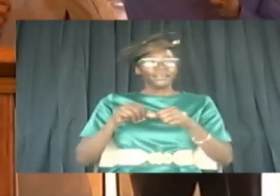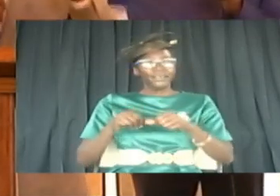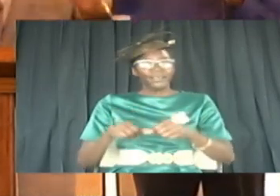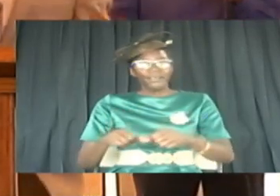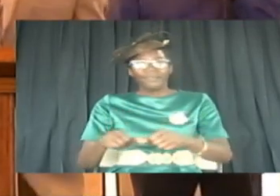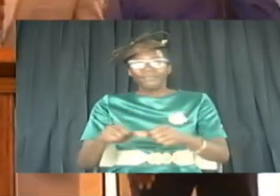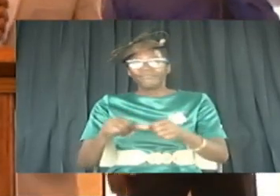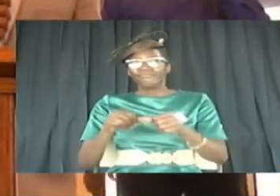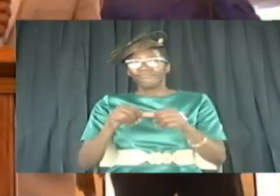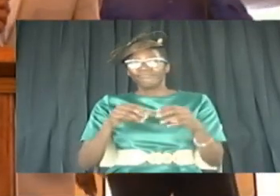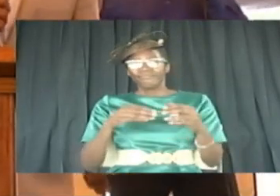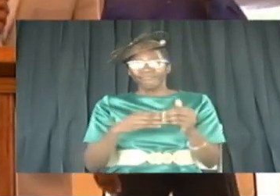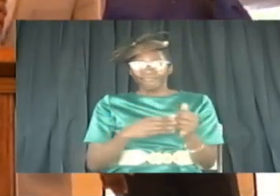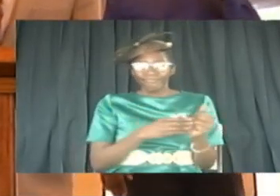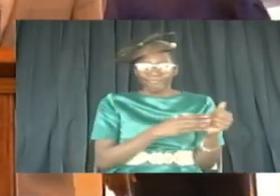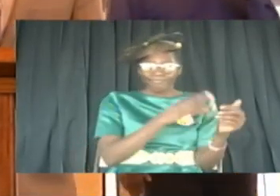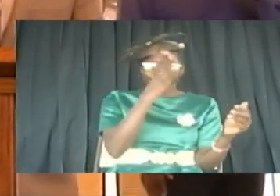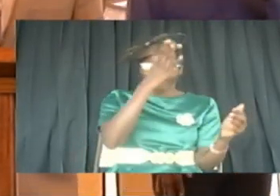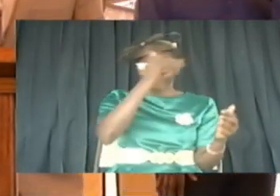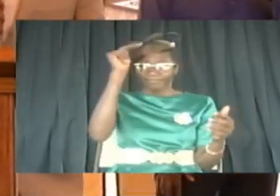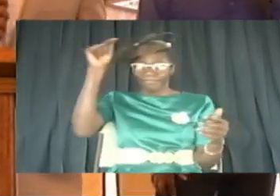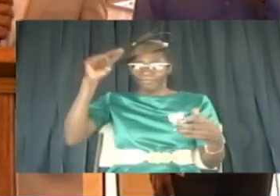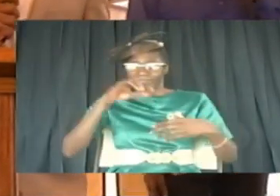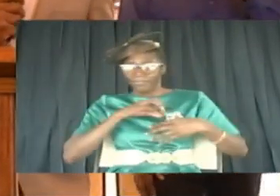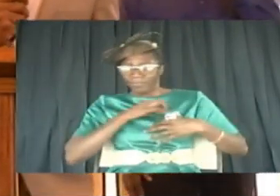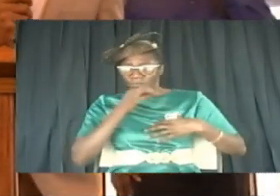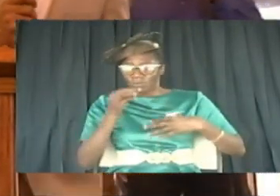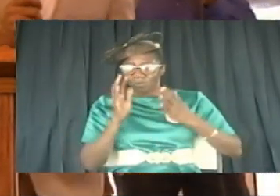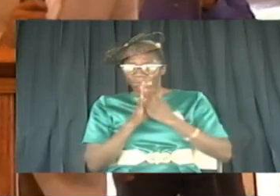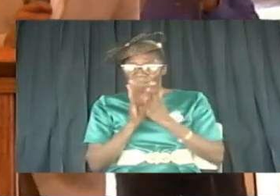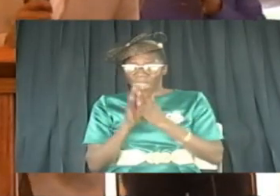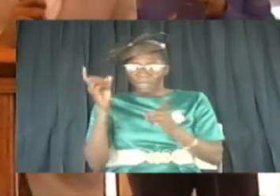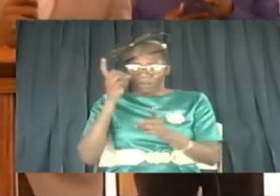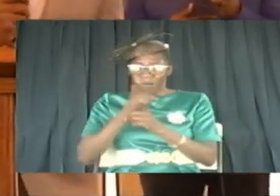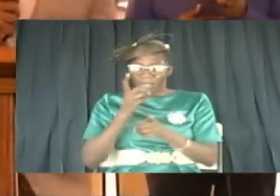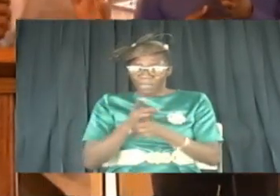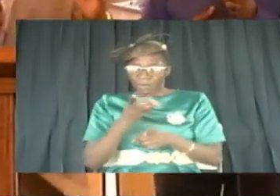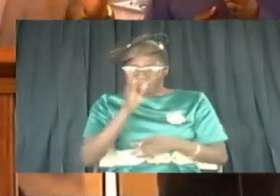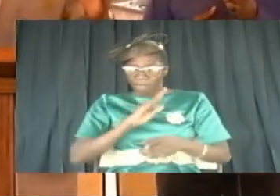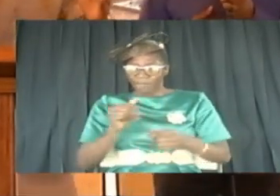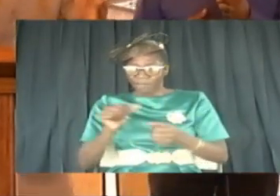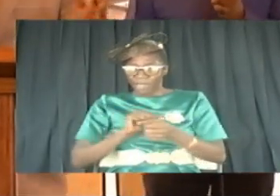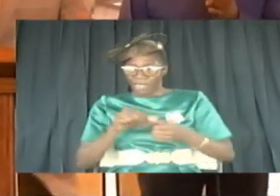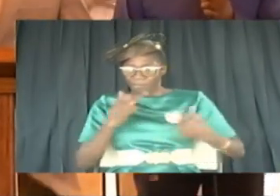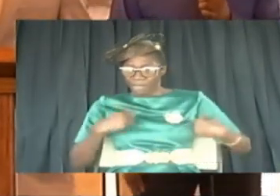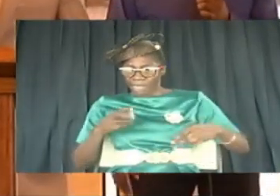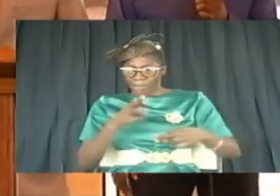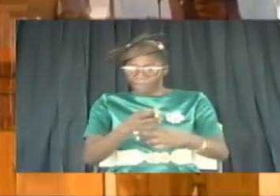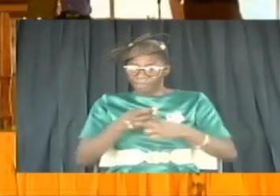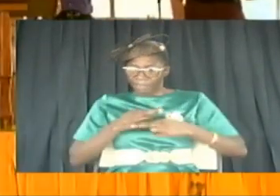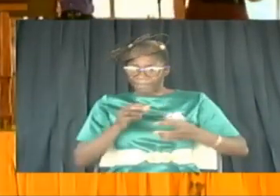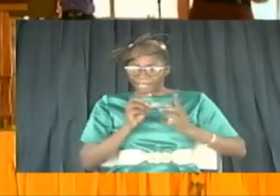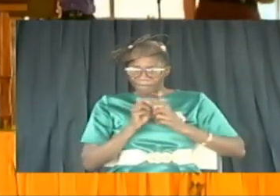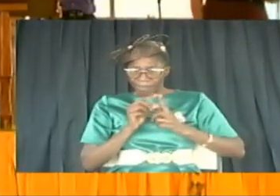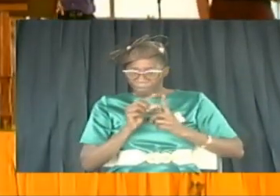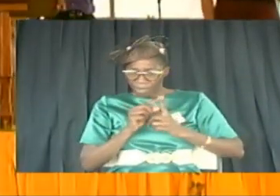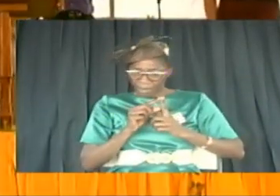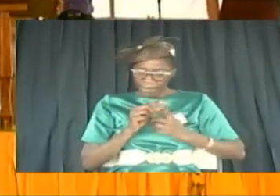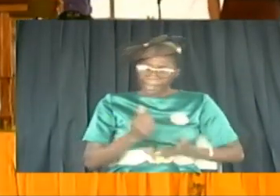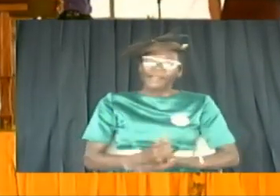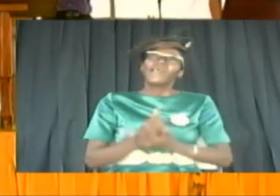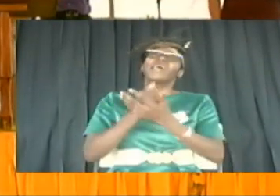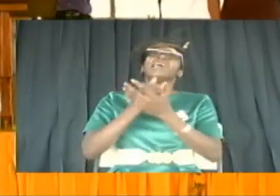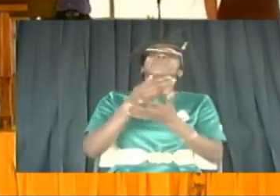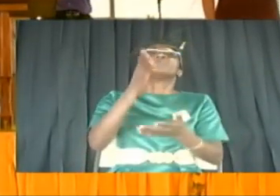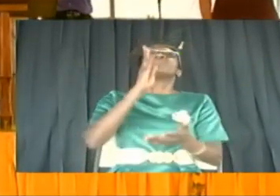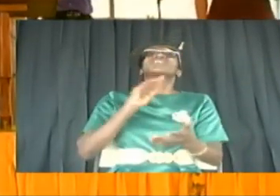him by your spirit. I pray right now, God, for every heart that has received the word. Amen. Help us, God, that